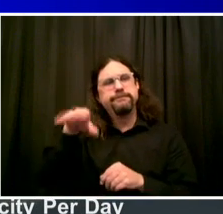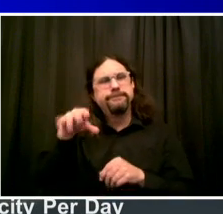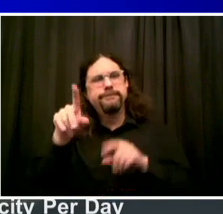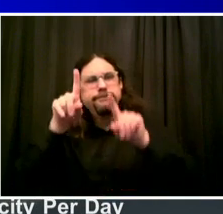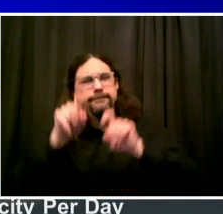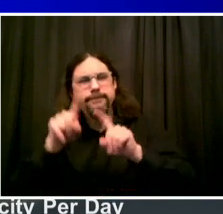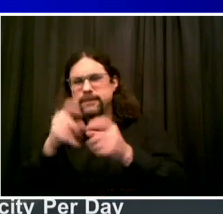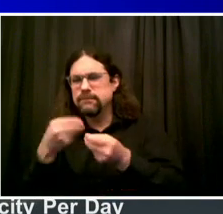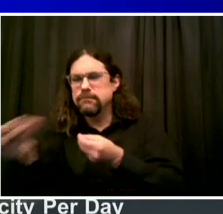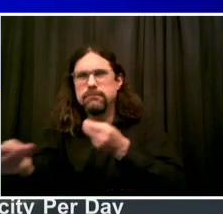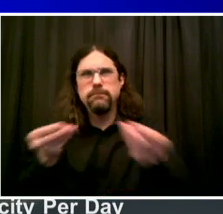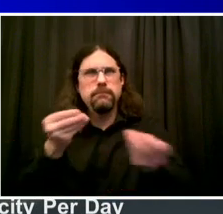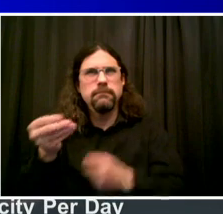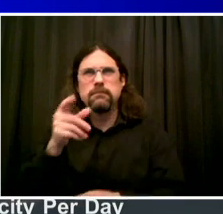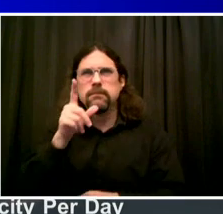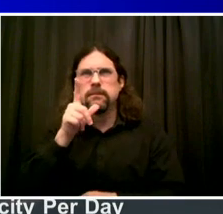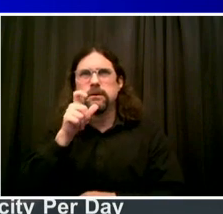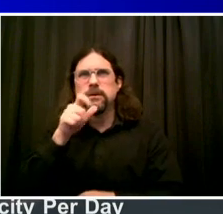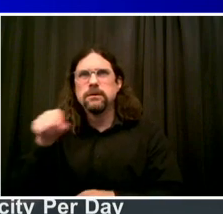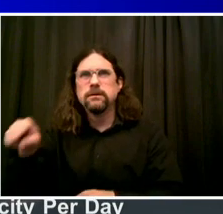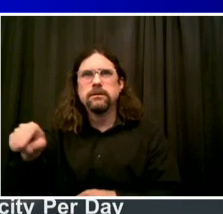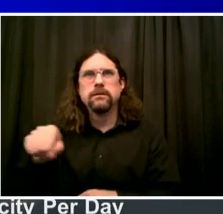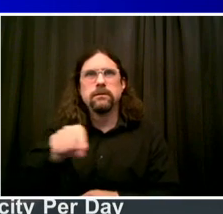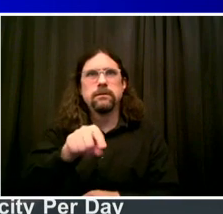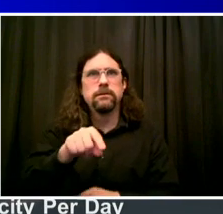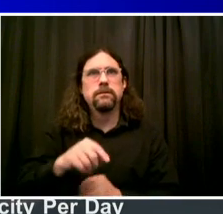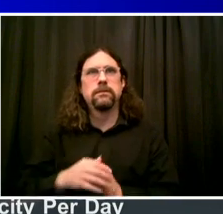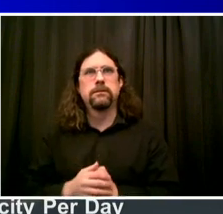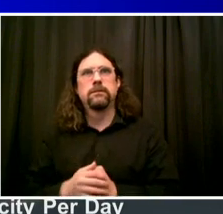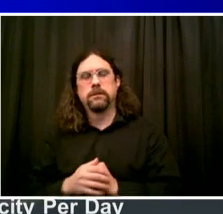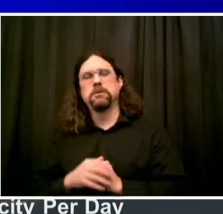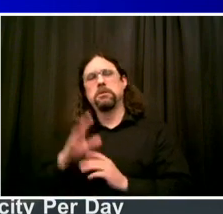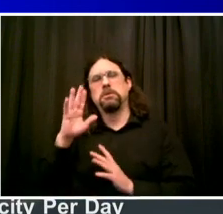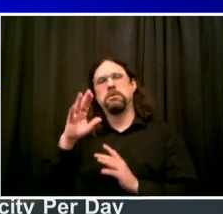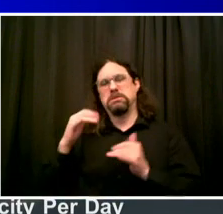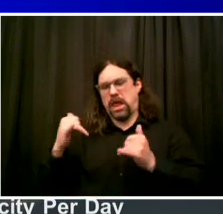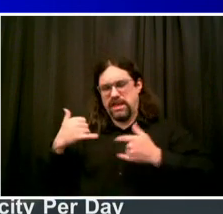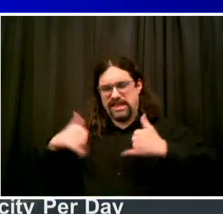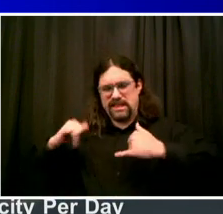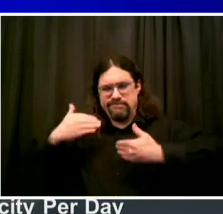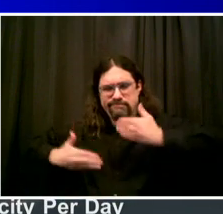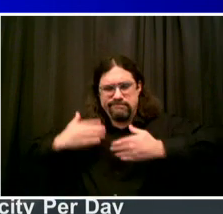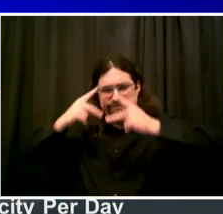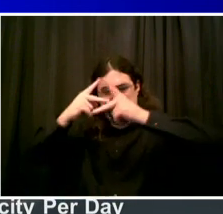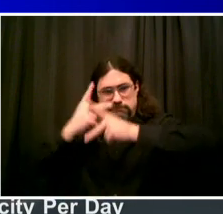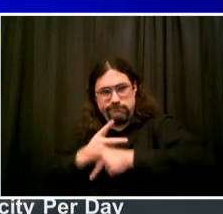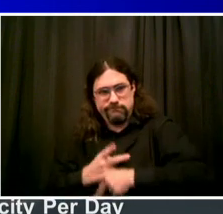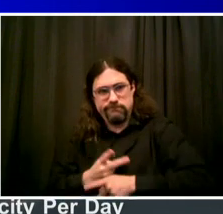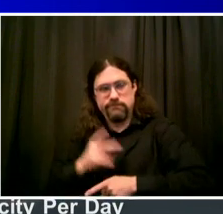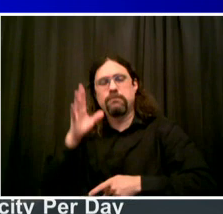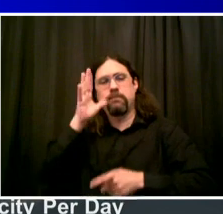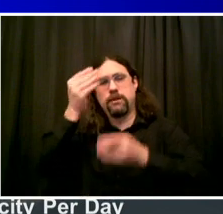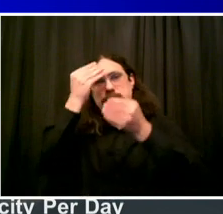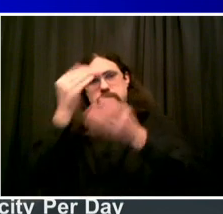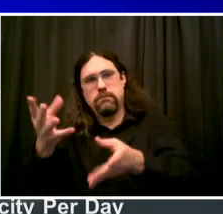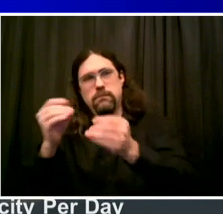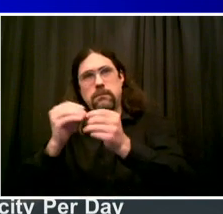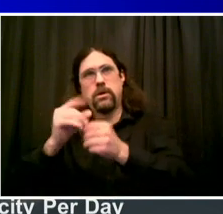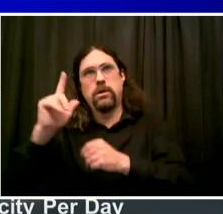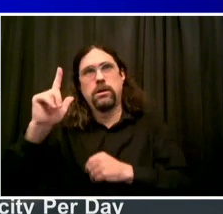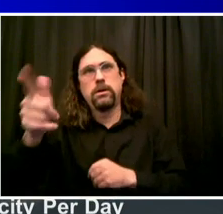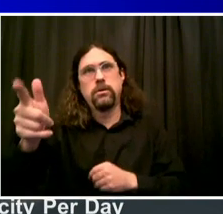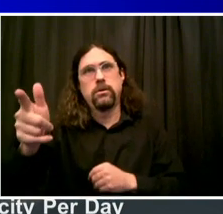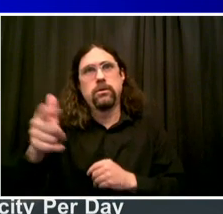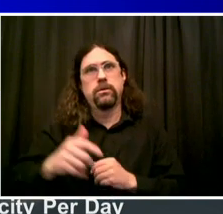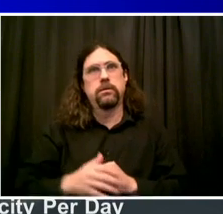have more to say on that in the coming days. But it stands to reason as we reach deeper and deeper into the city, we want more and more people to